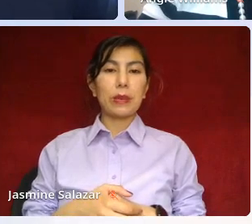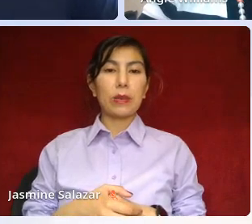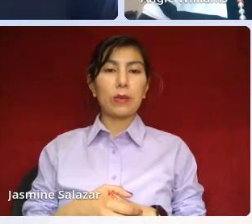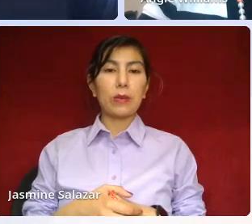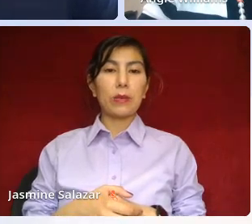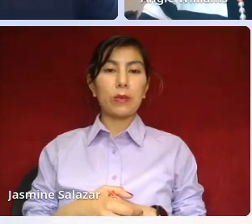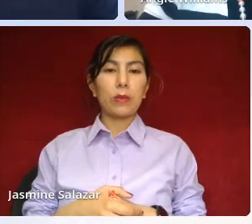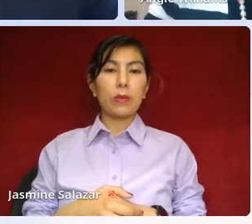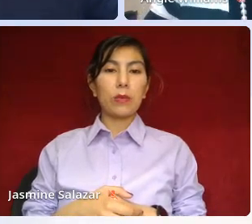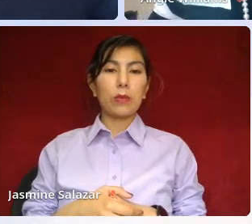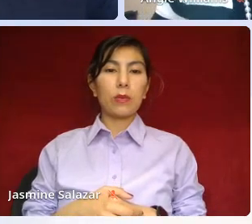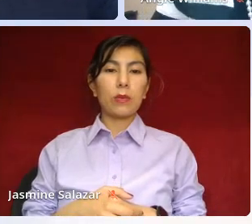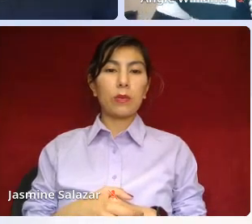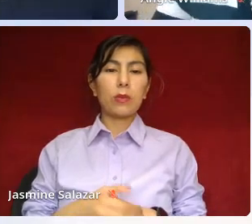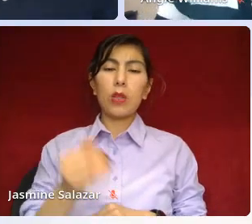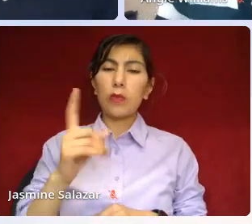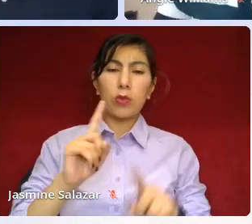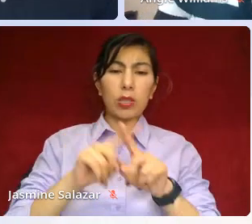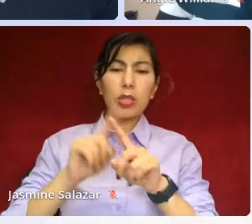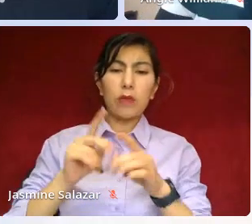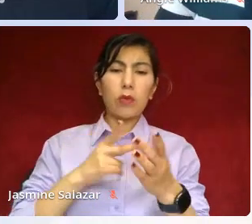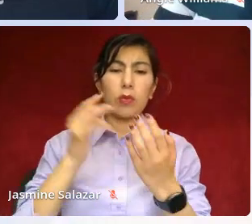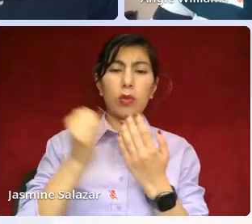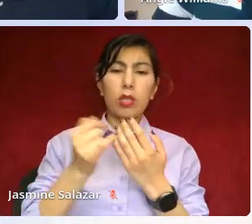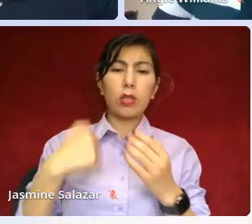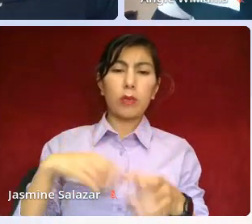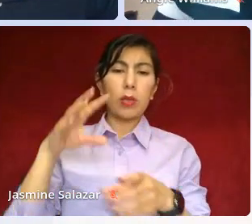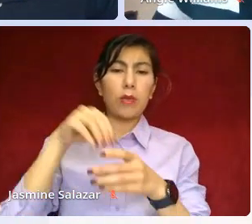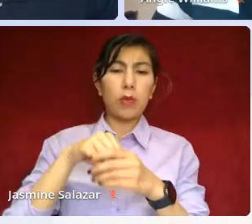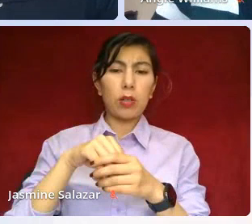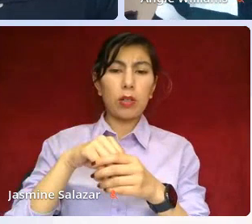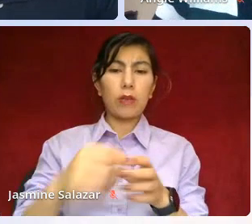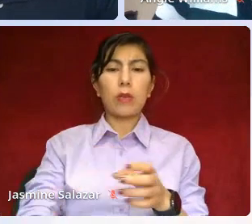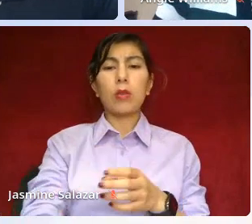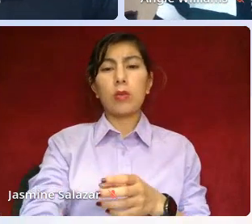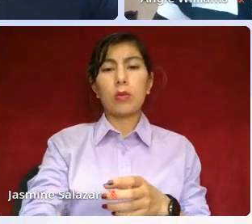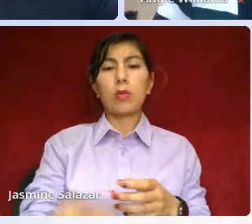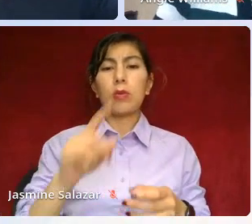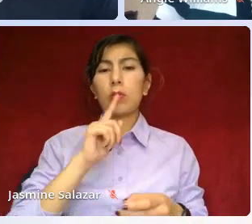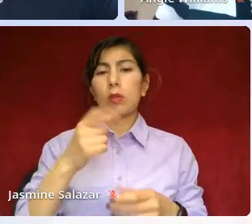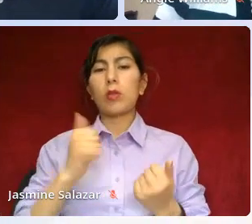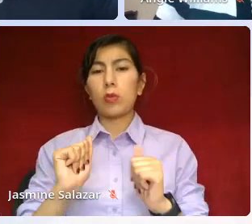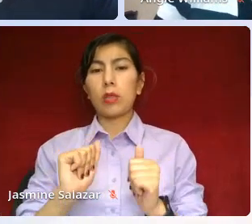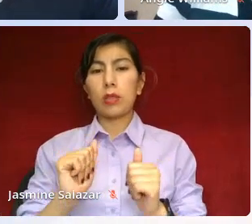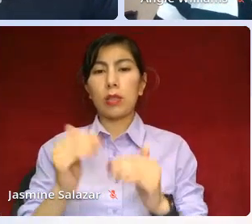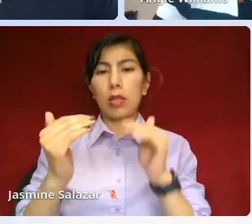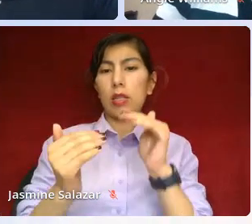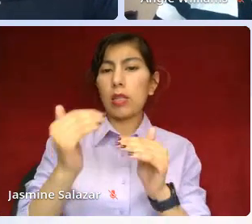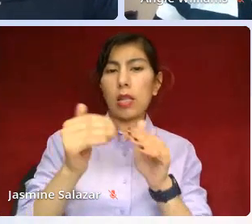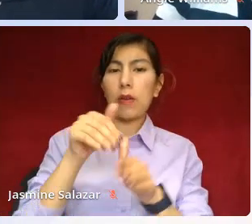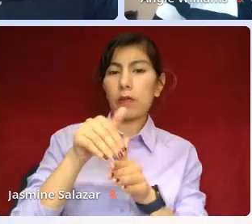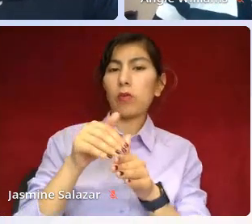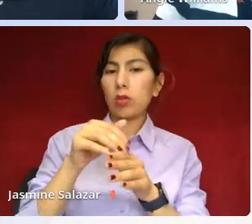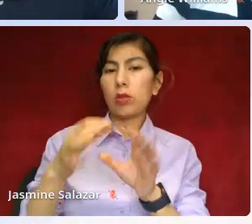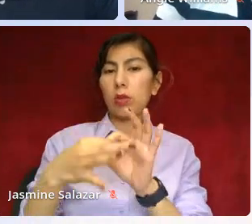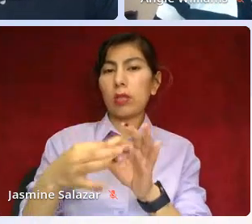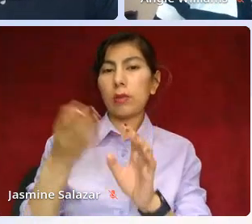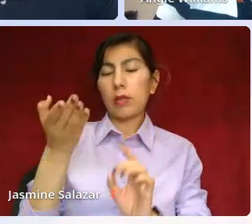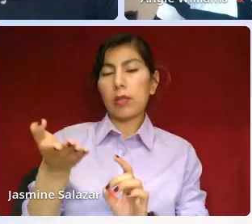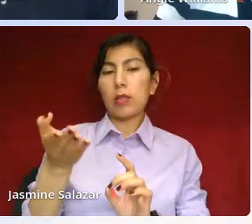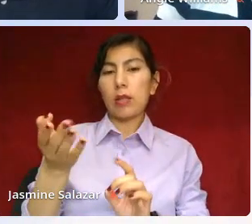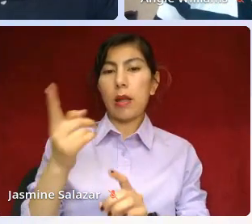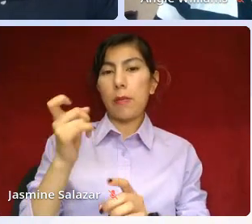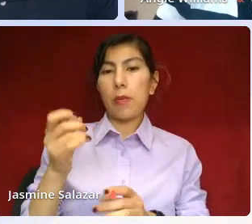So for a few of the different projects that we've been a part of, we really tried to leverage relationships that were already there. And by leveraging